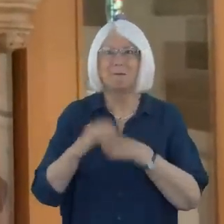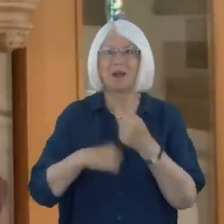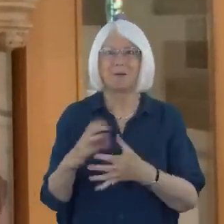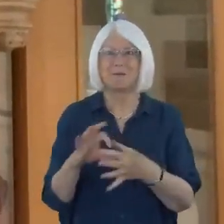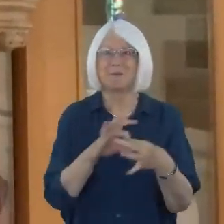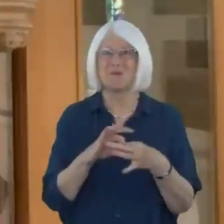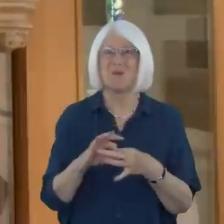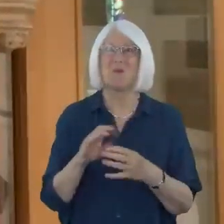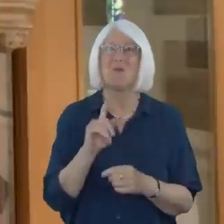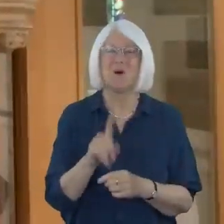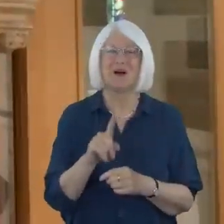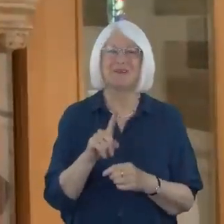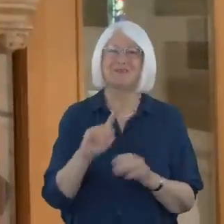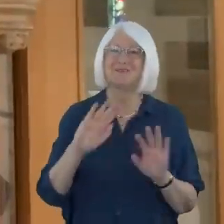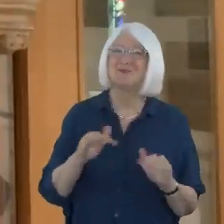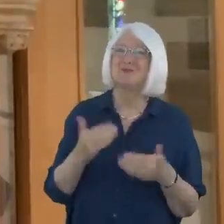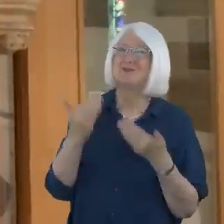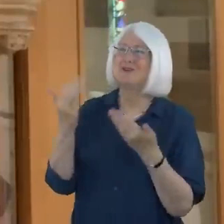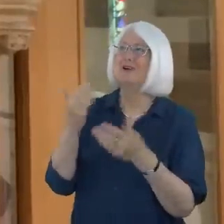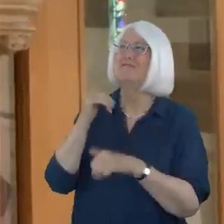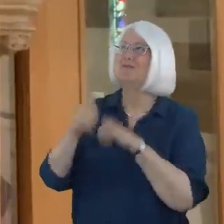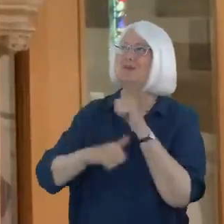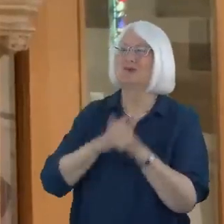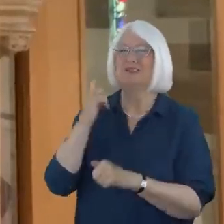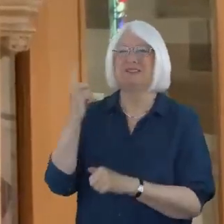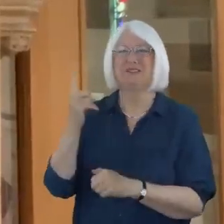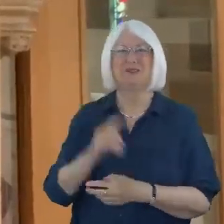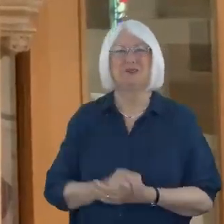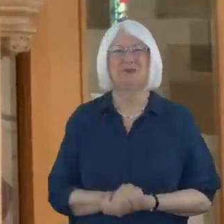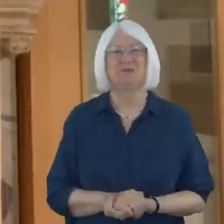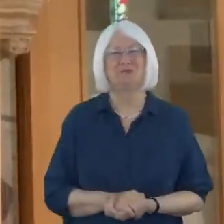one to serve and praise you.